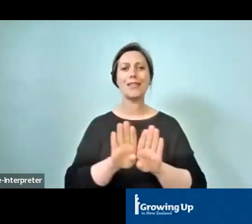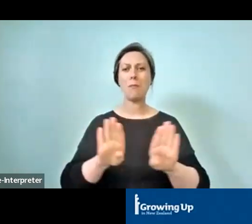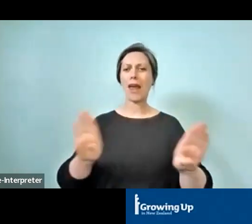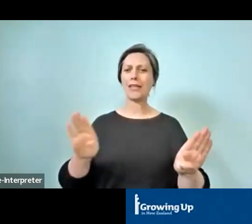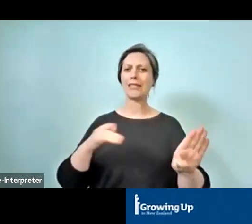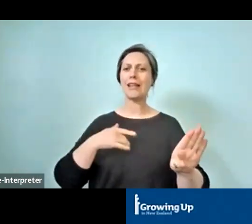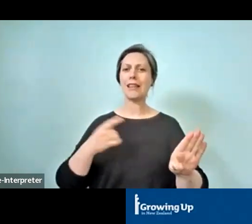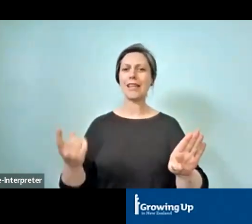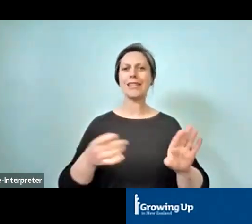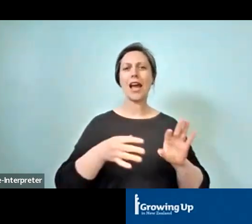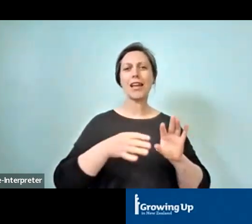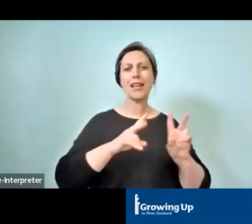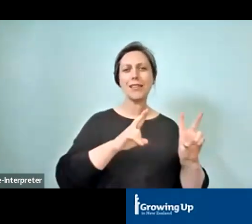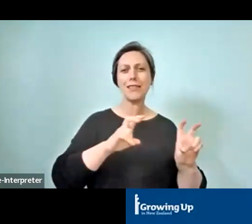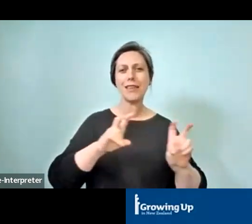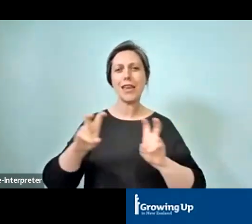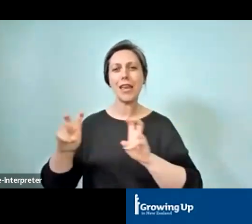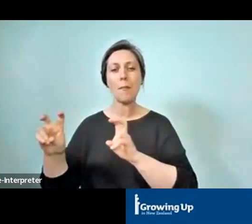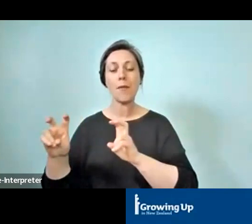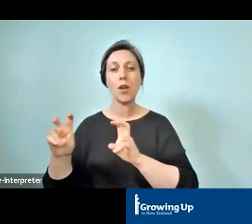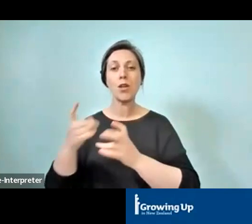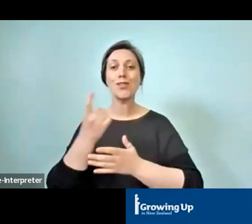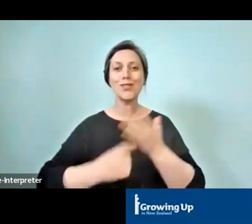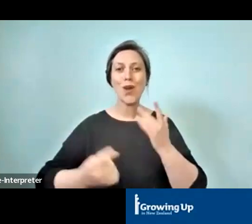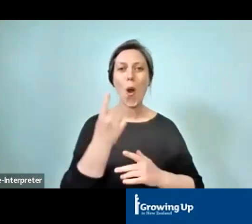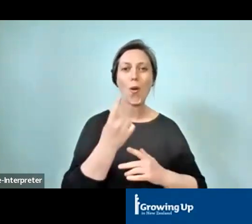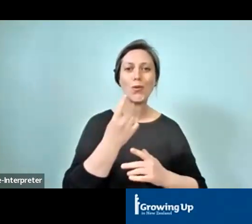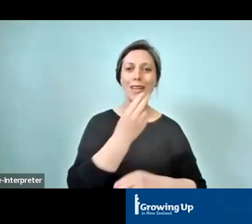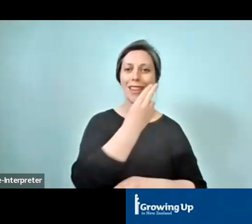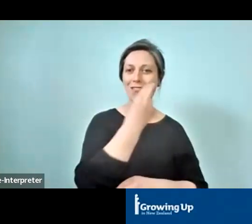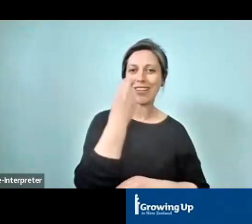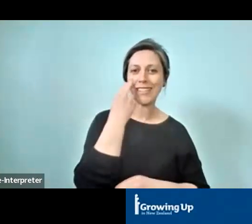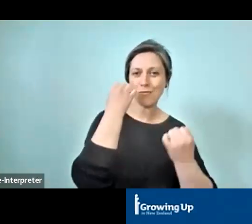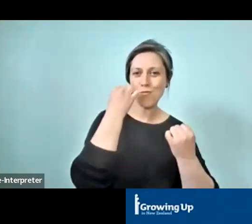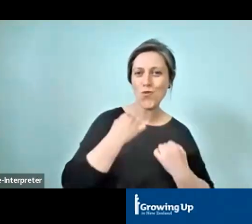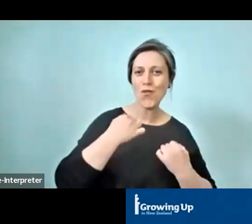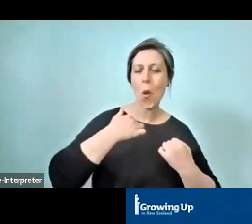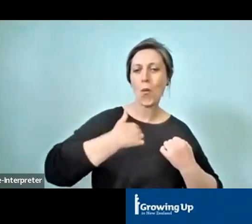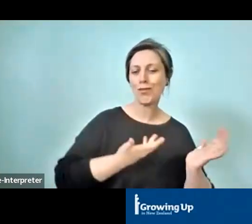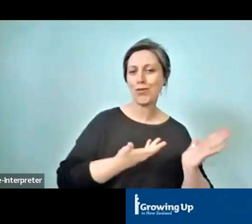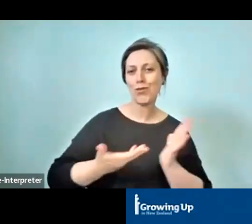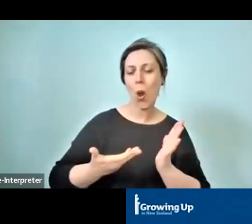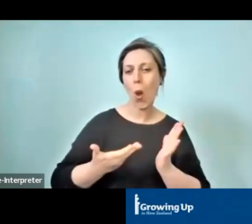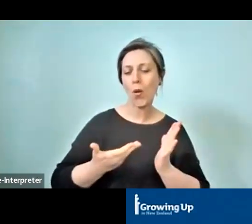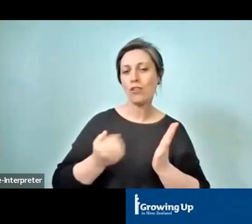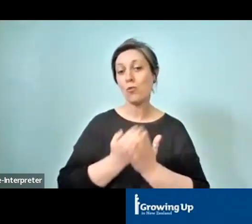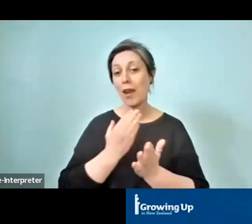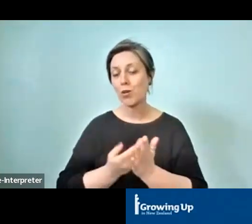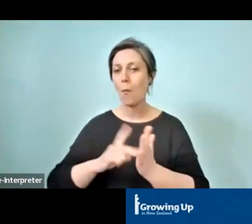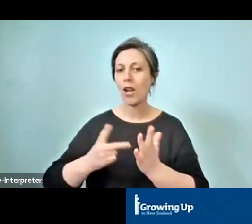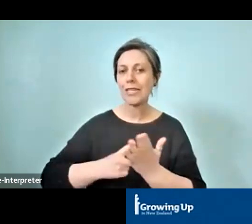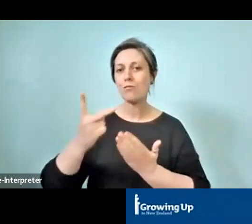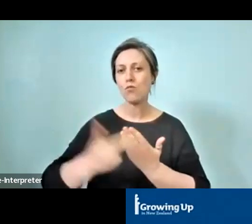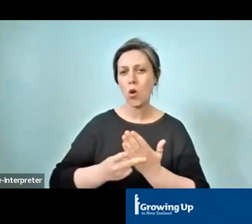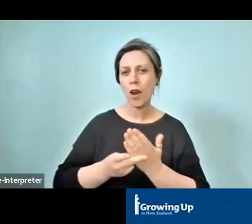we connect the dots, not just the evidence dots, to help shape what policies and programs look like, but